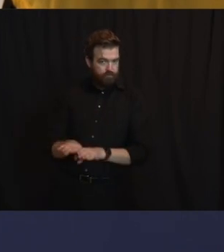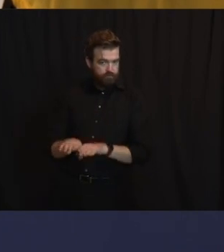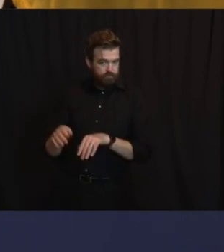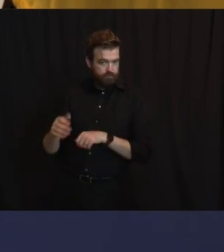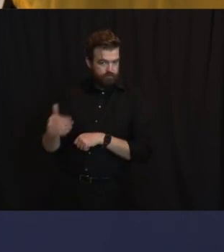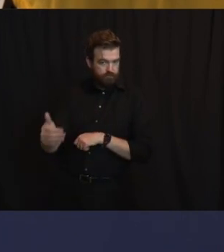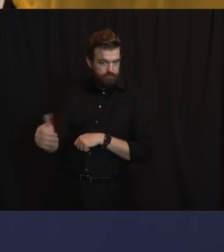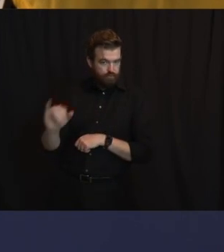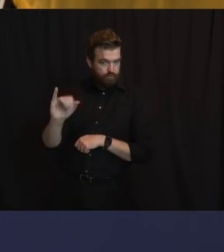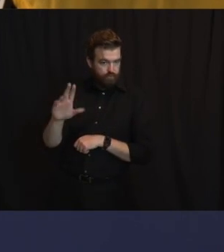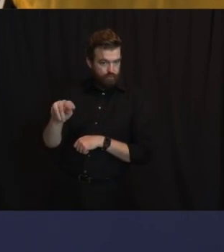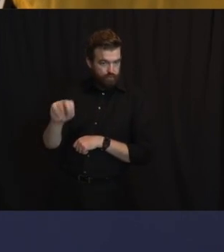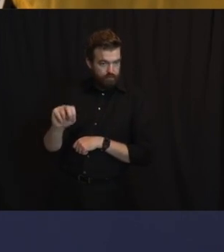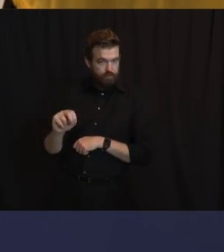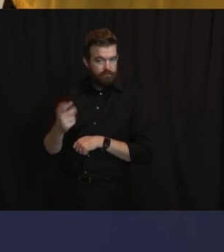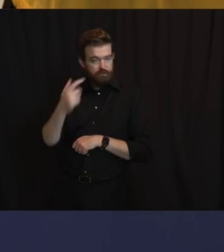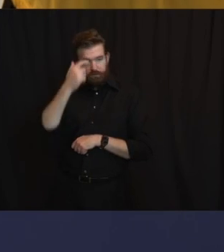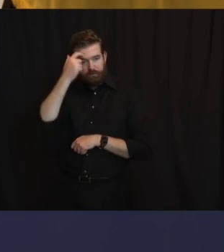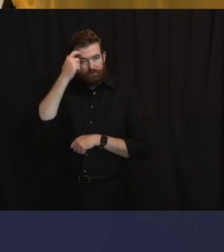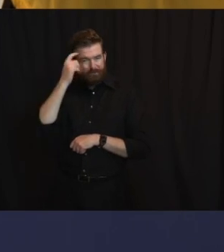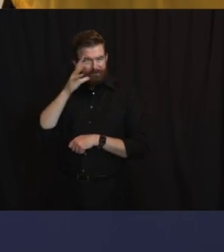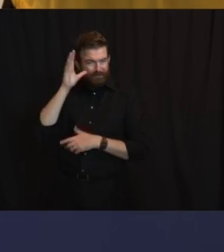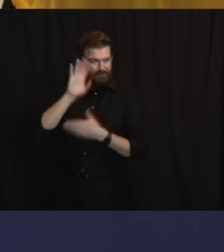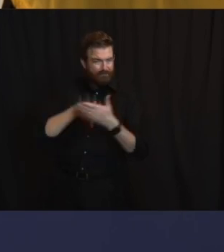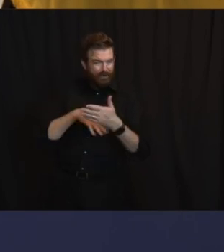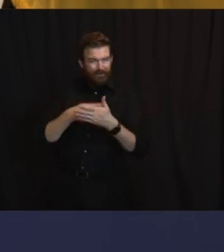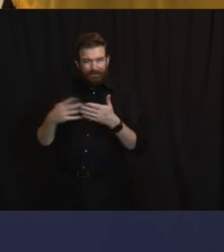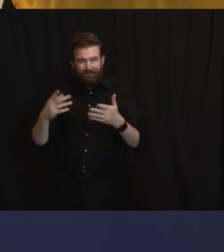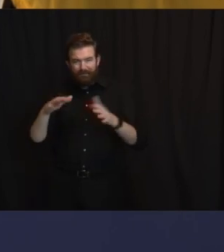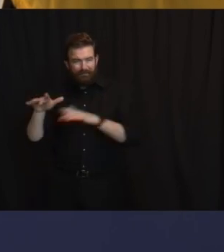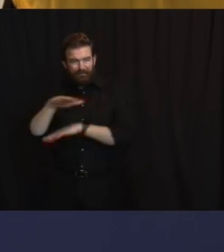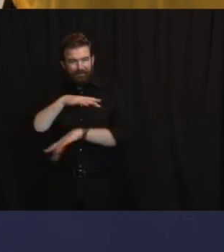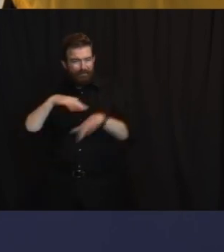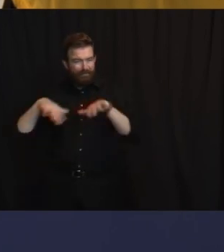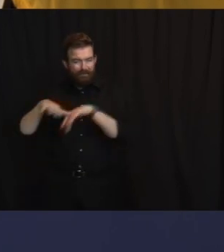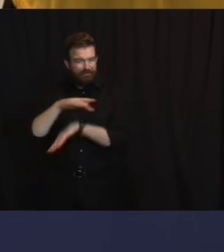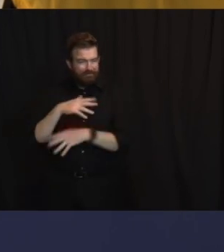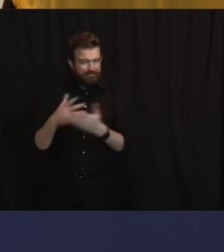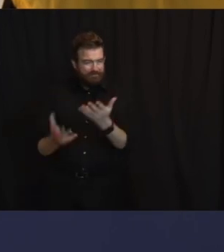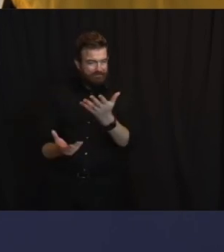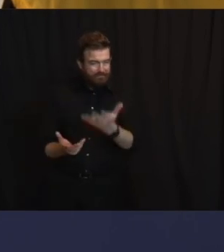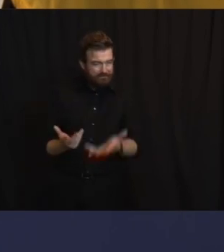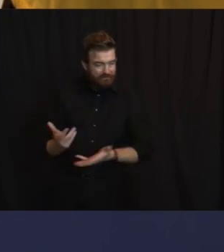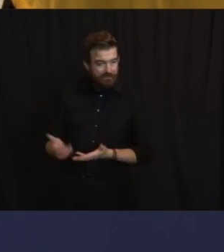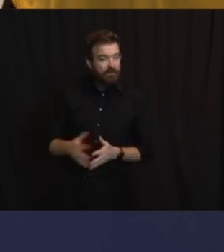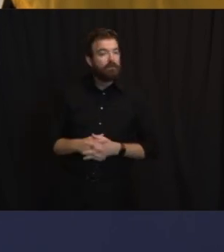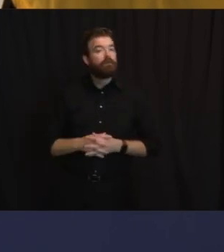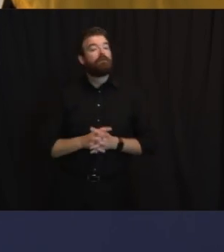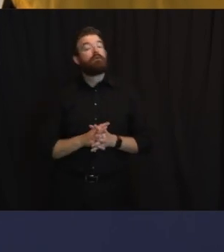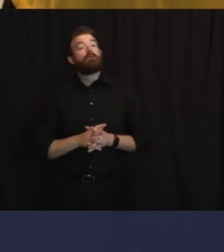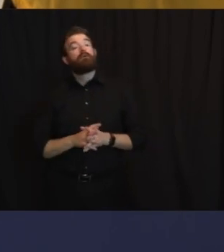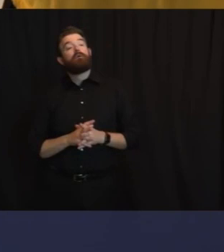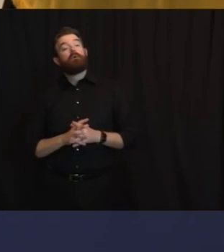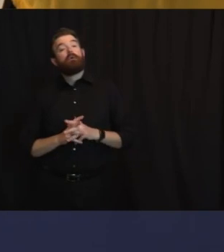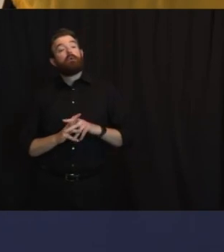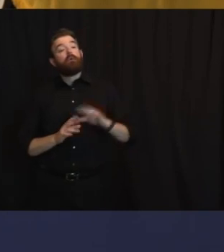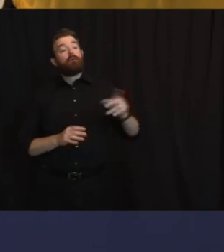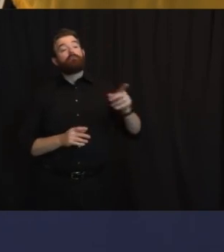forth. With regard to the question on workers at long-term care facilities